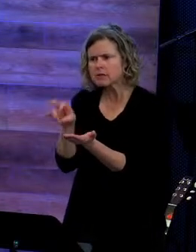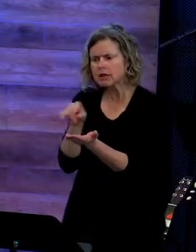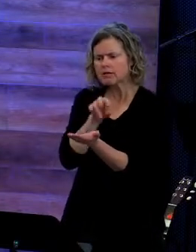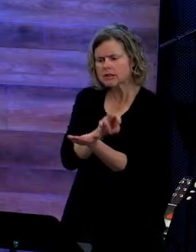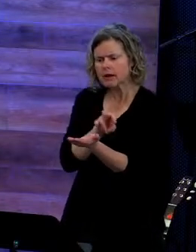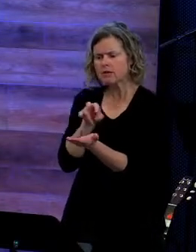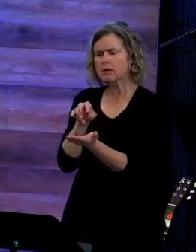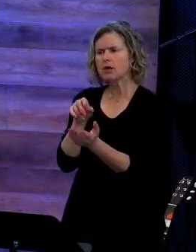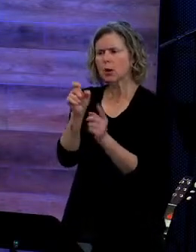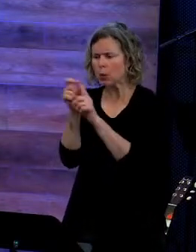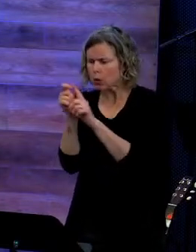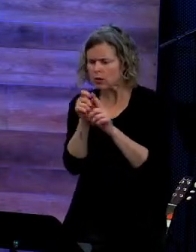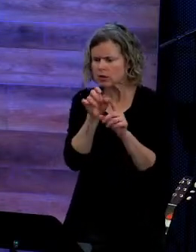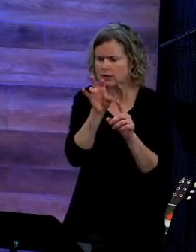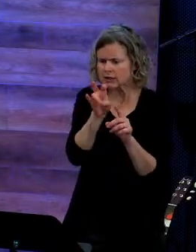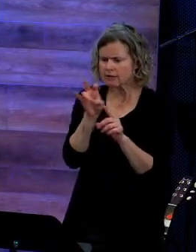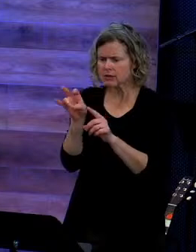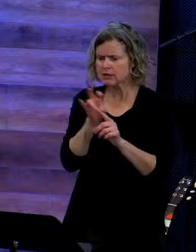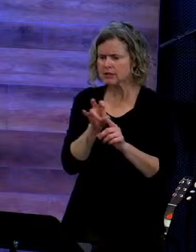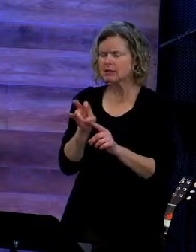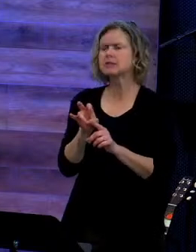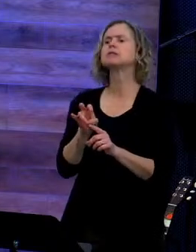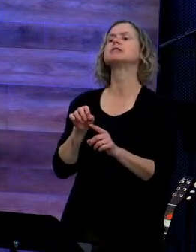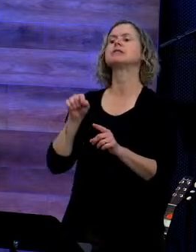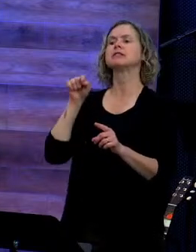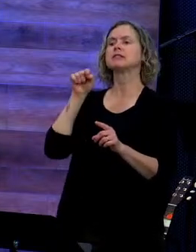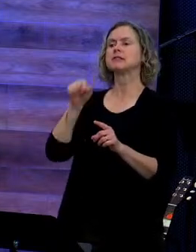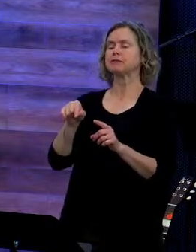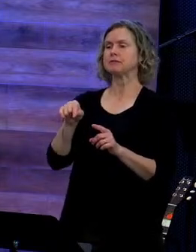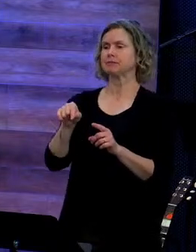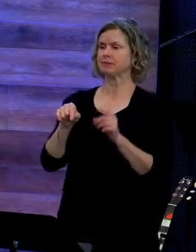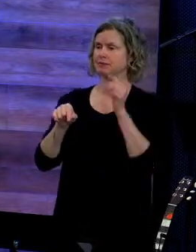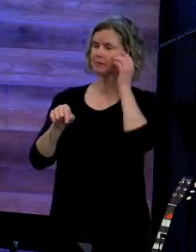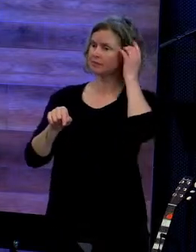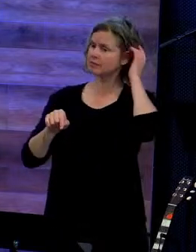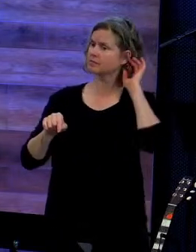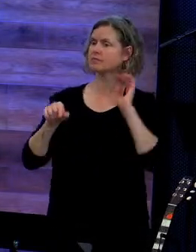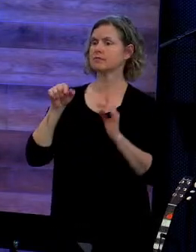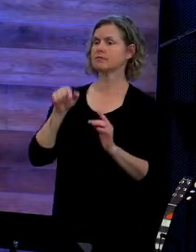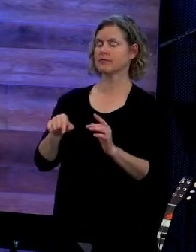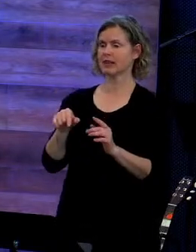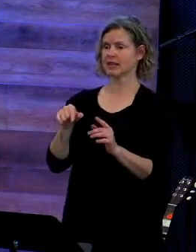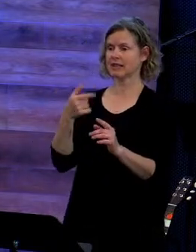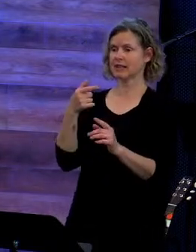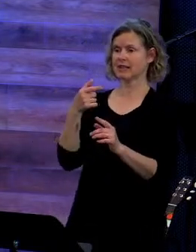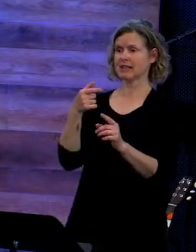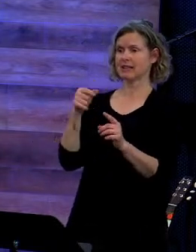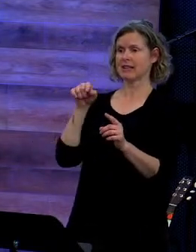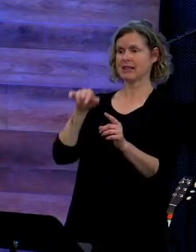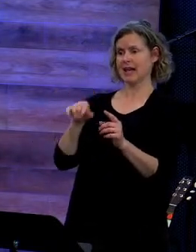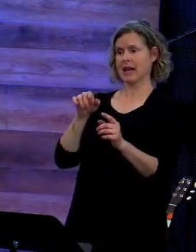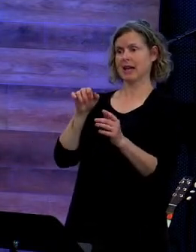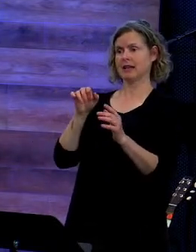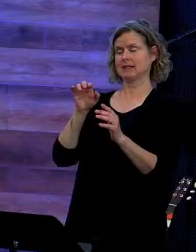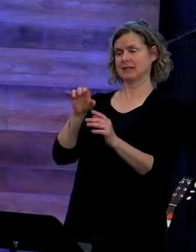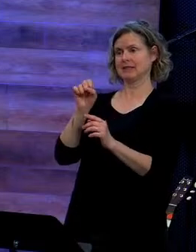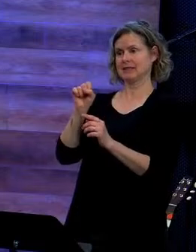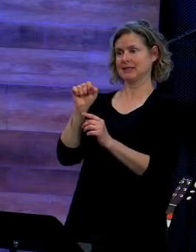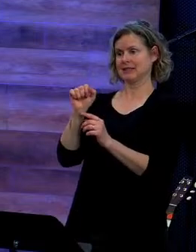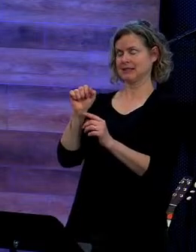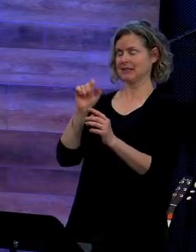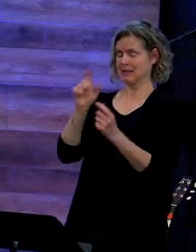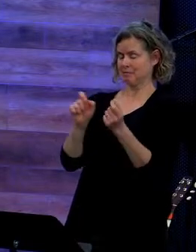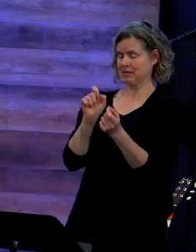our English translation, I think it has maybe 10 words. In Hebrew, it has 7 words. Barashit bara Elohim